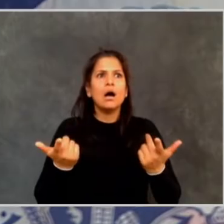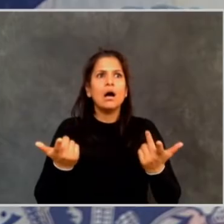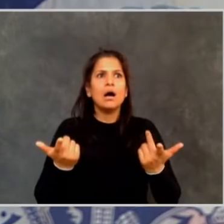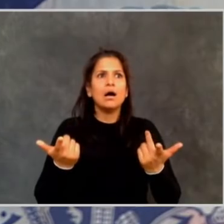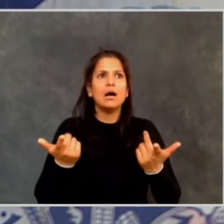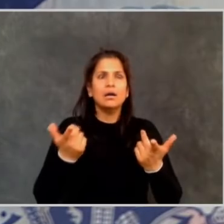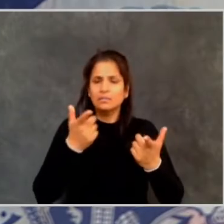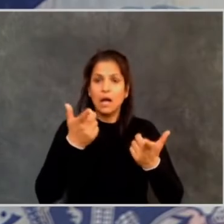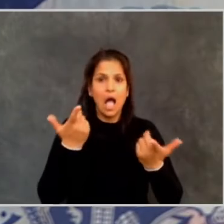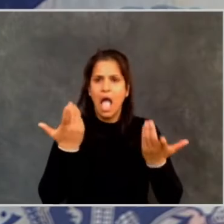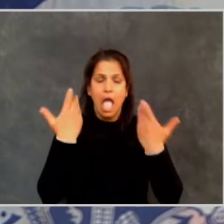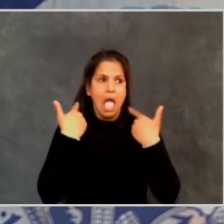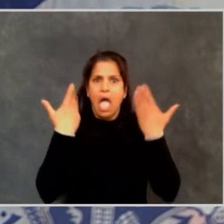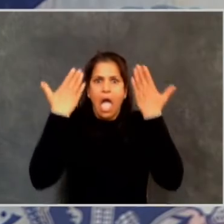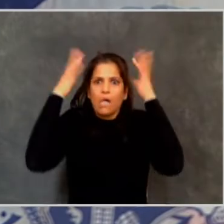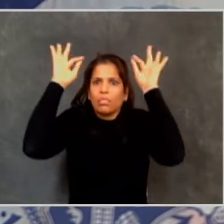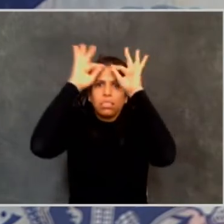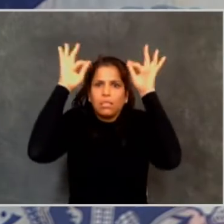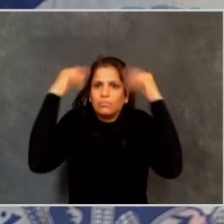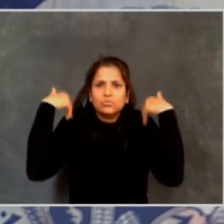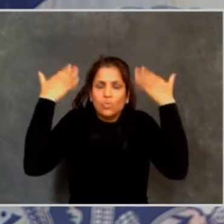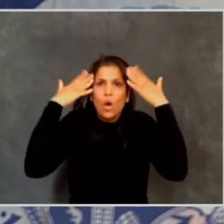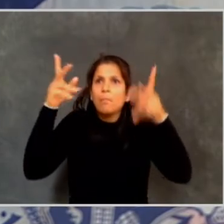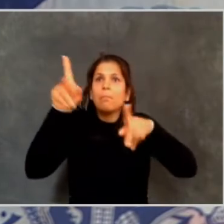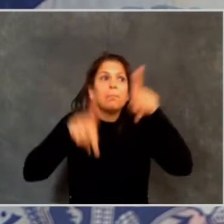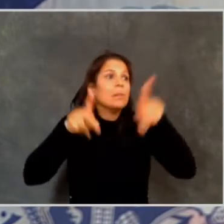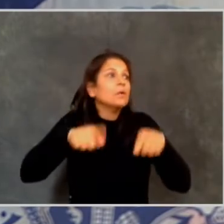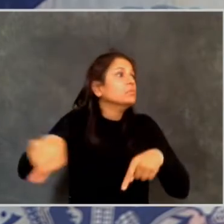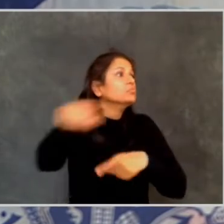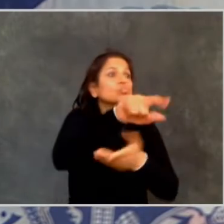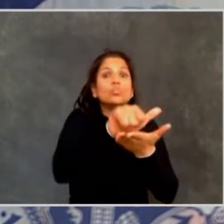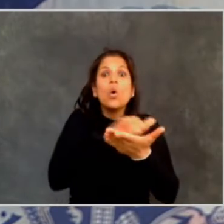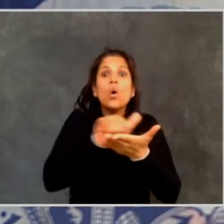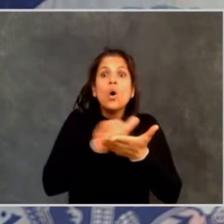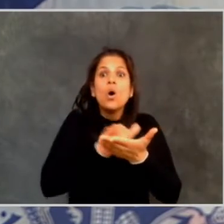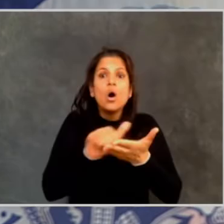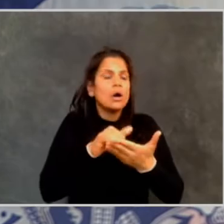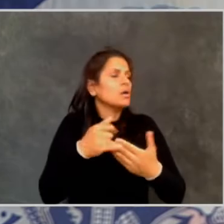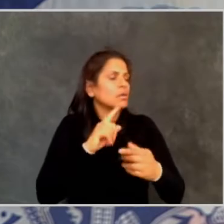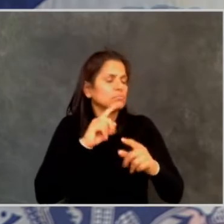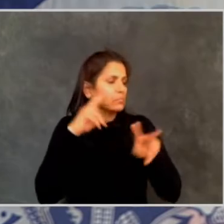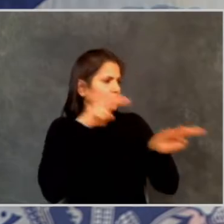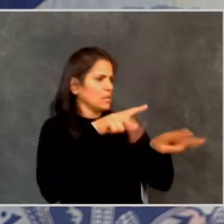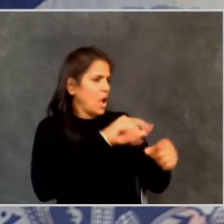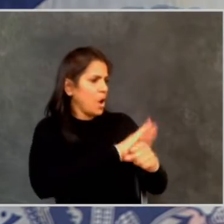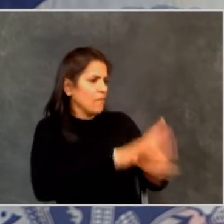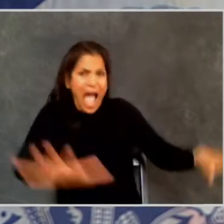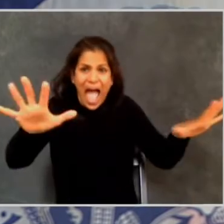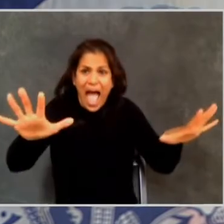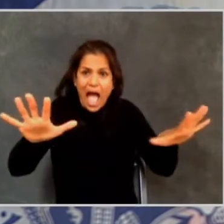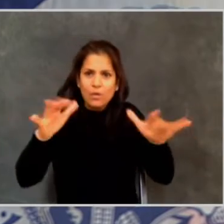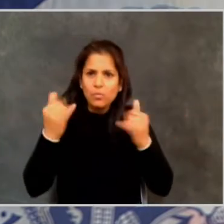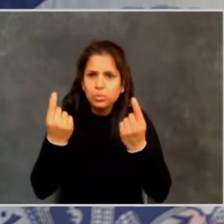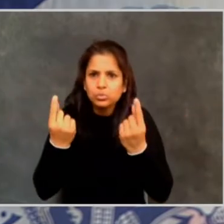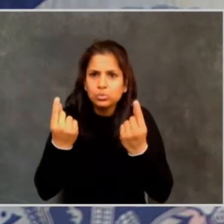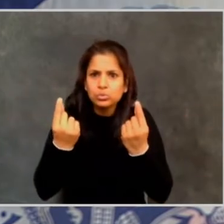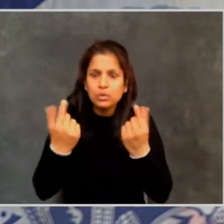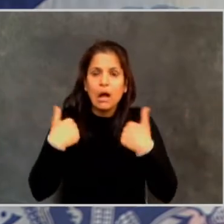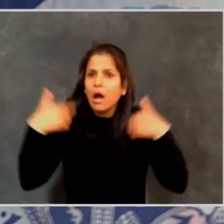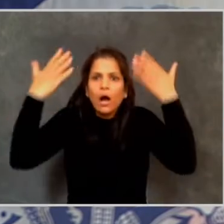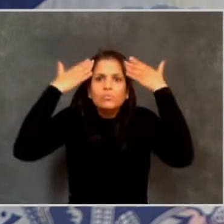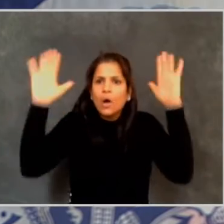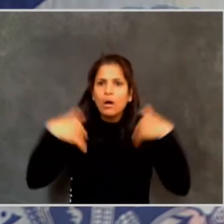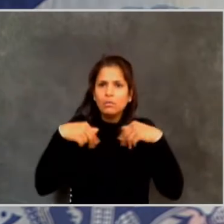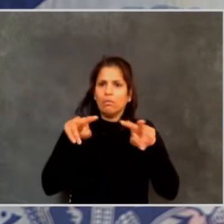Olivia, thanks a lot. Mr. Mayor, doctors, good morning. I'm wondering, how exactly is your staff calculating